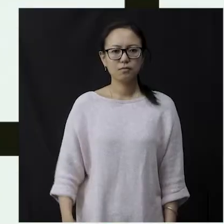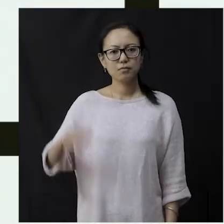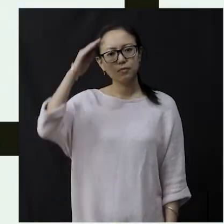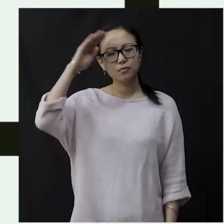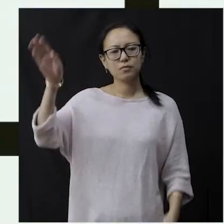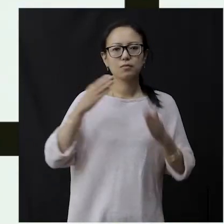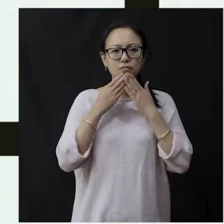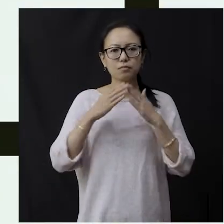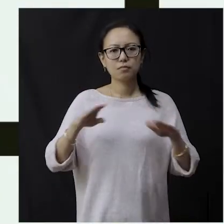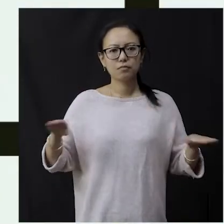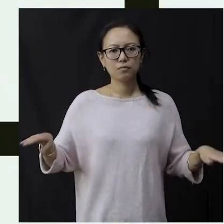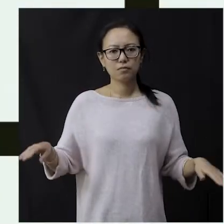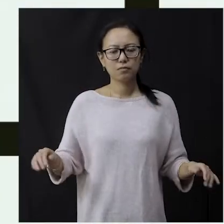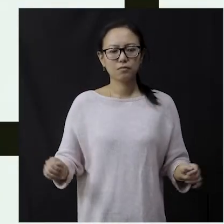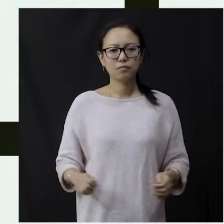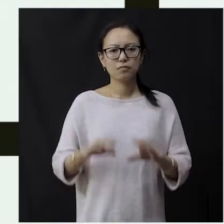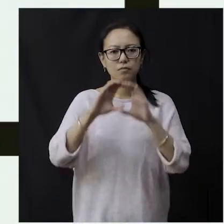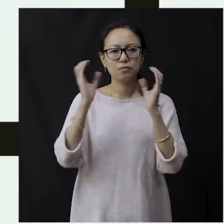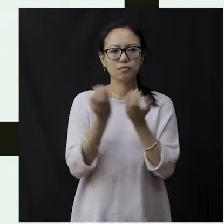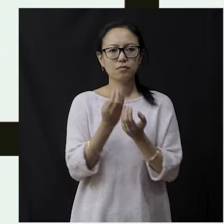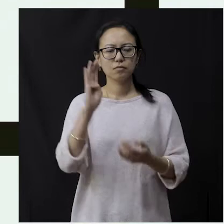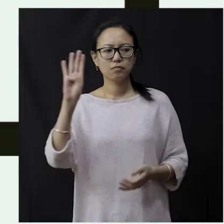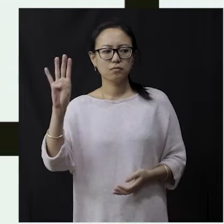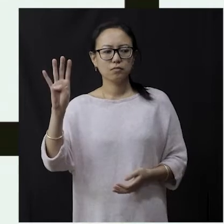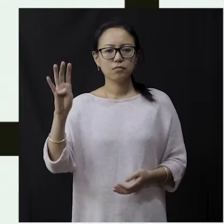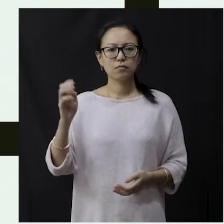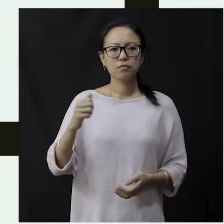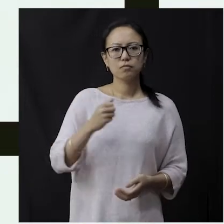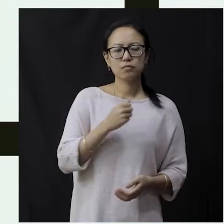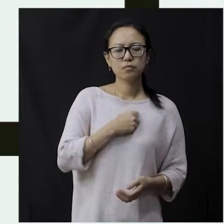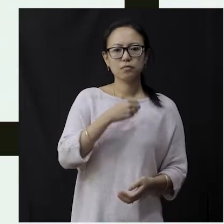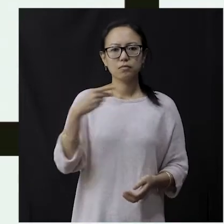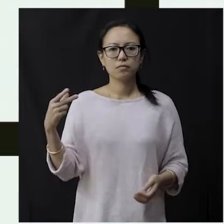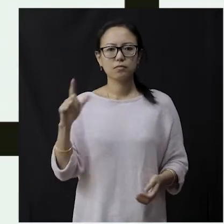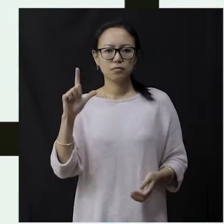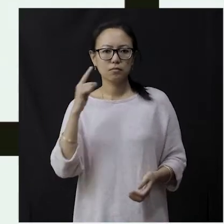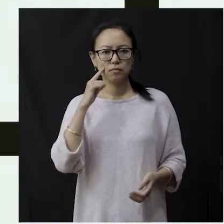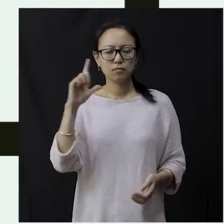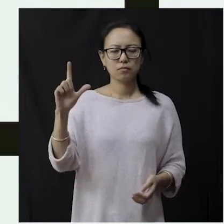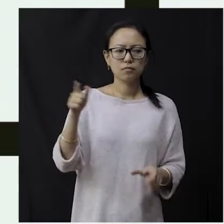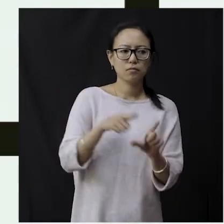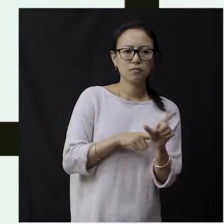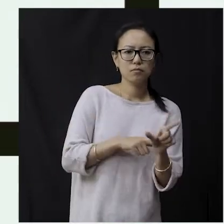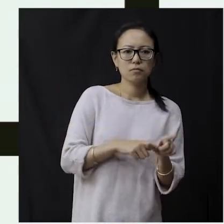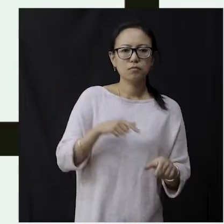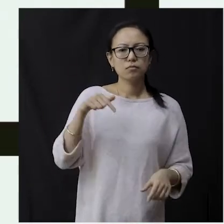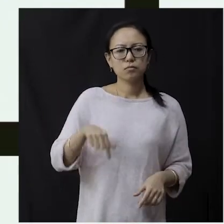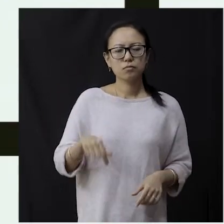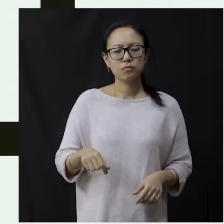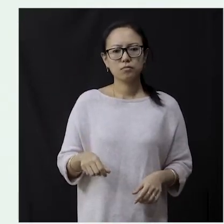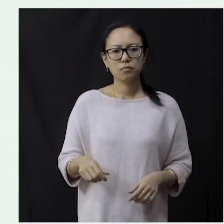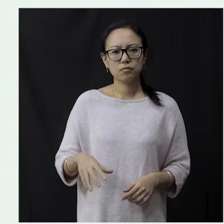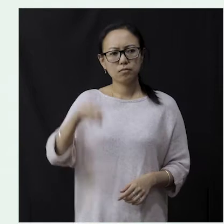Hello students of class 4. My name is Lily Case. I am your social science tutor, and here we are with